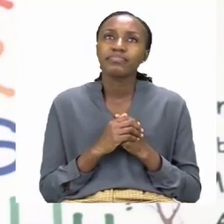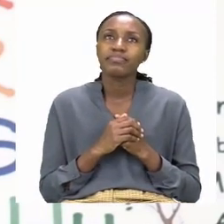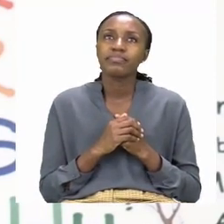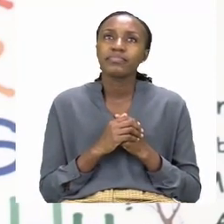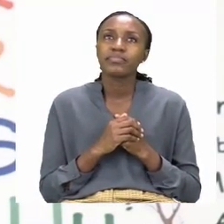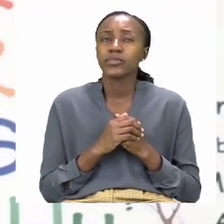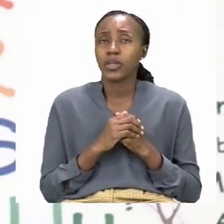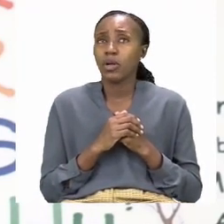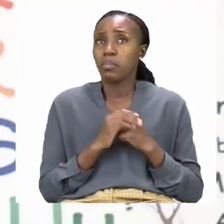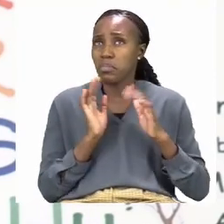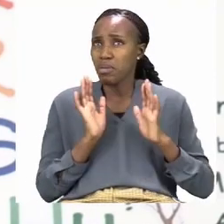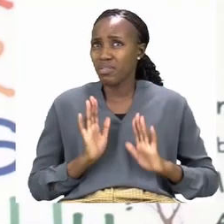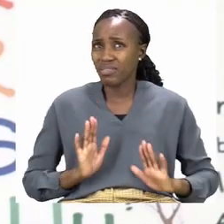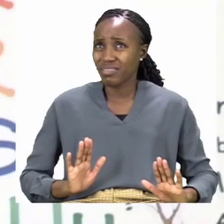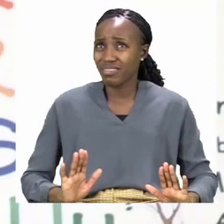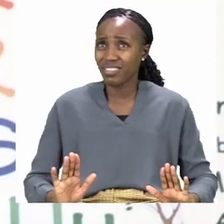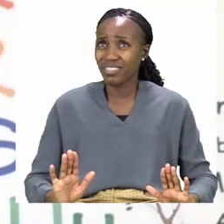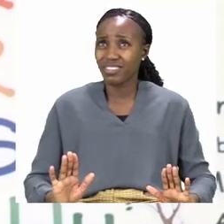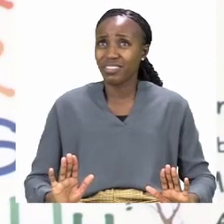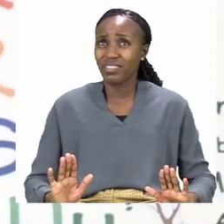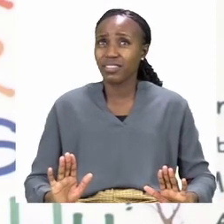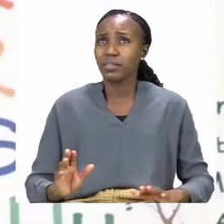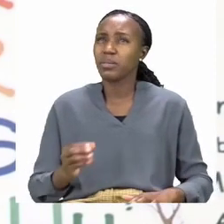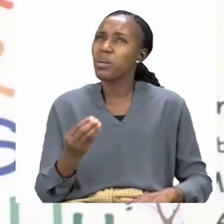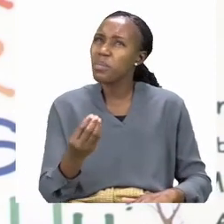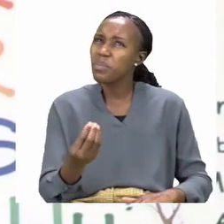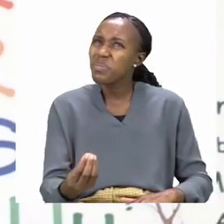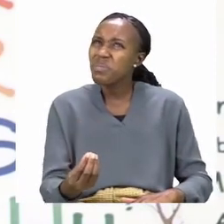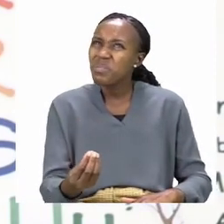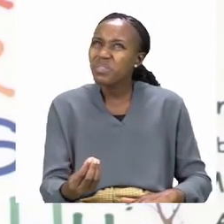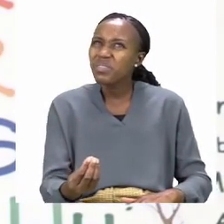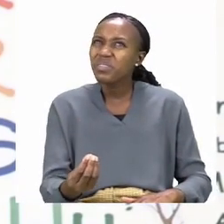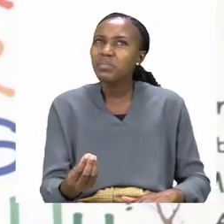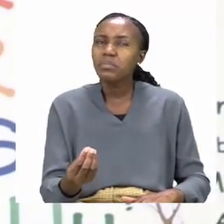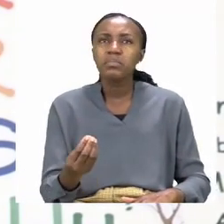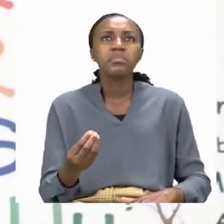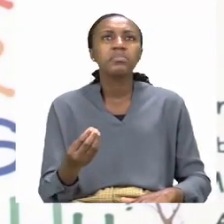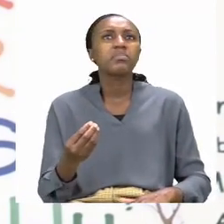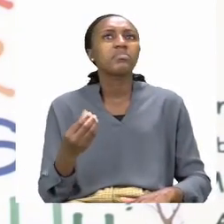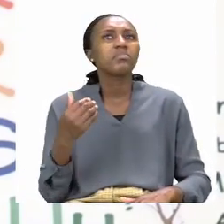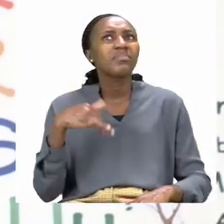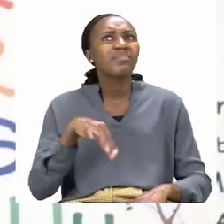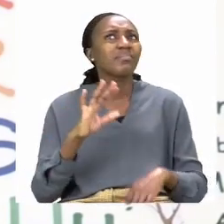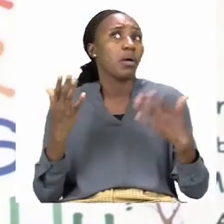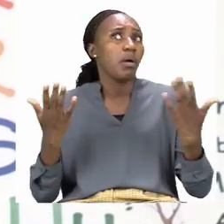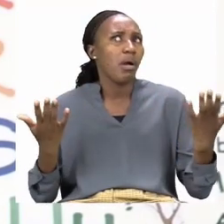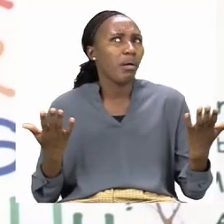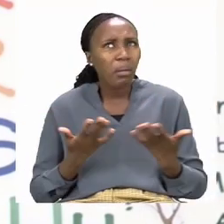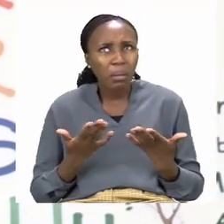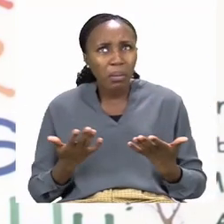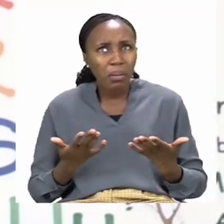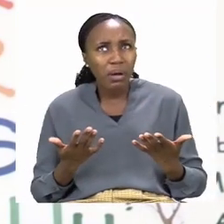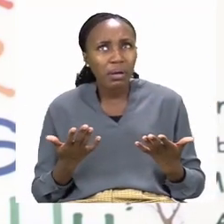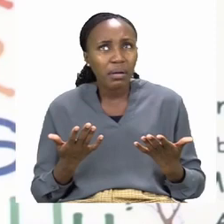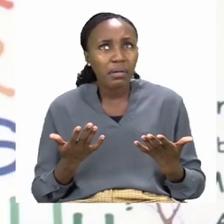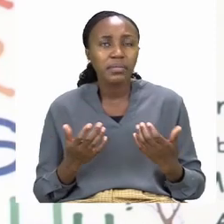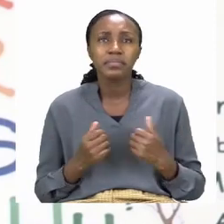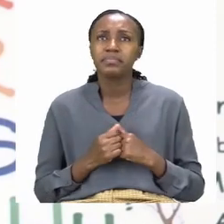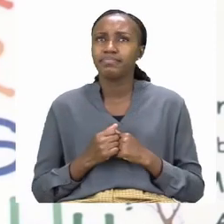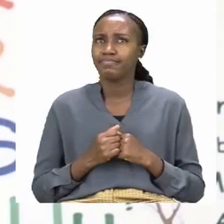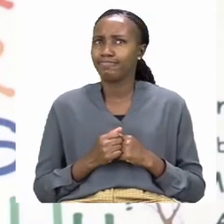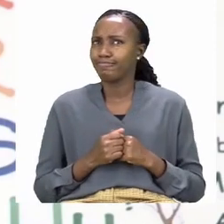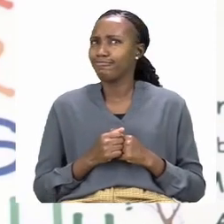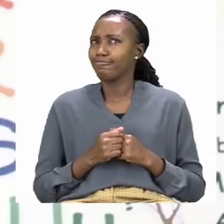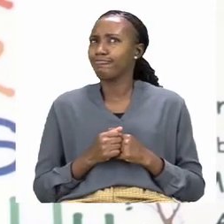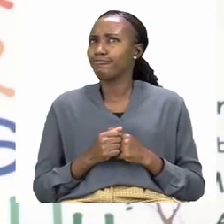reads, where did the little girl go? Can you tell me which sight words